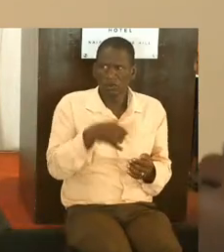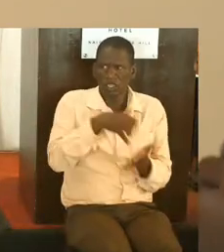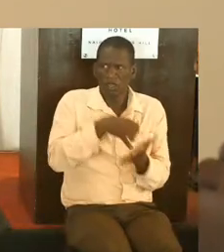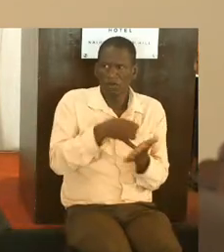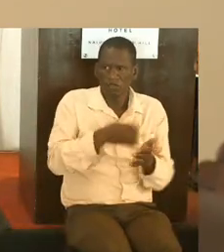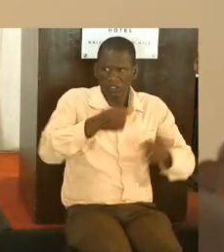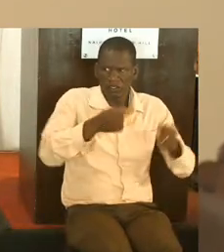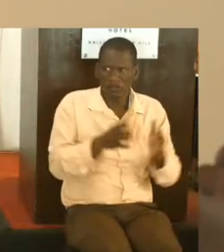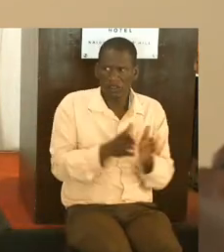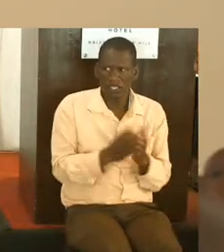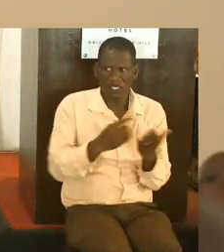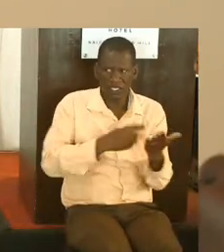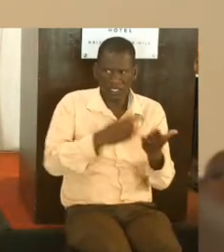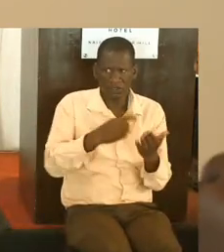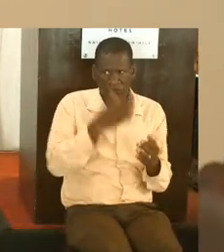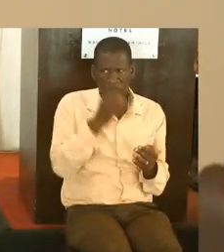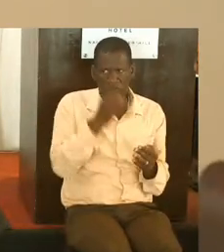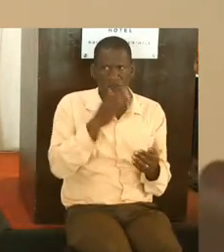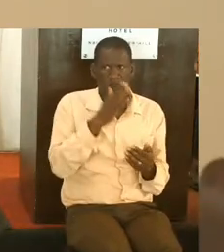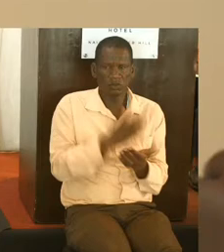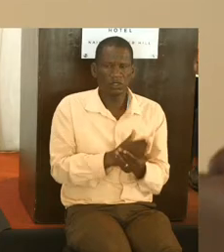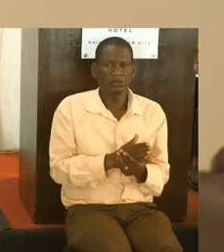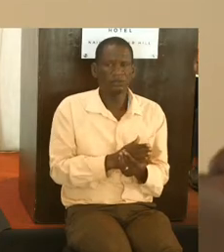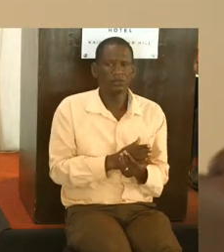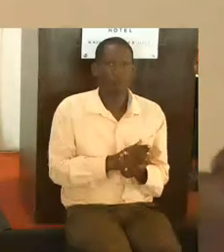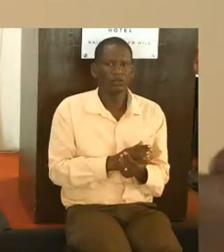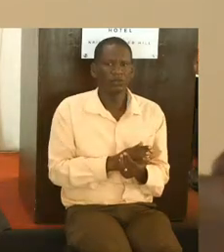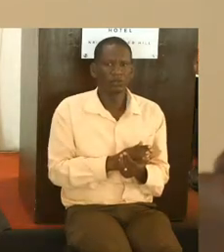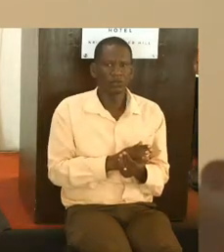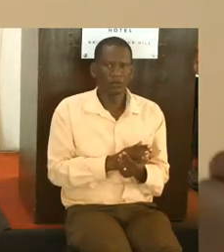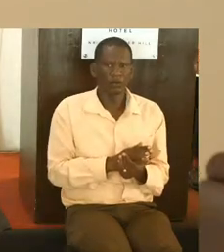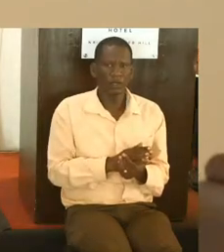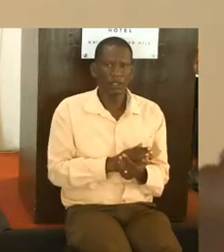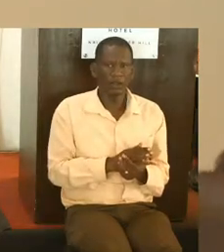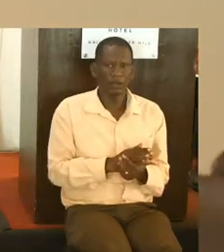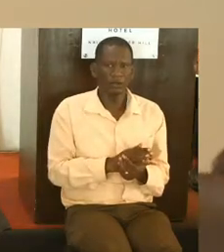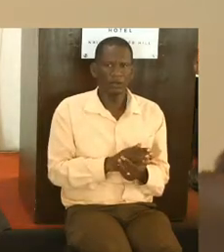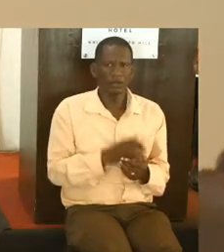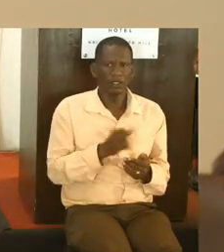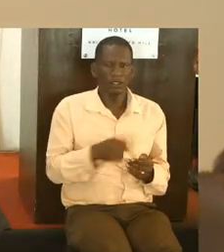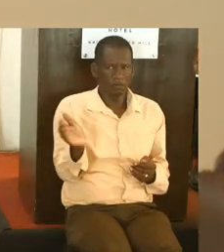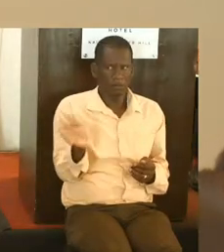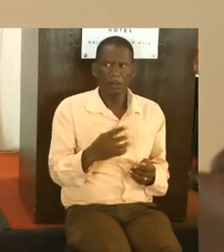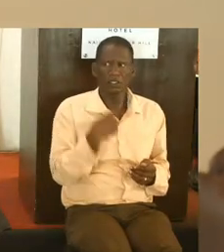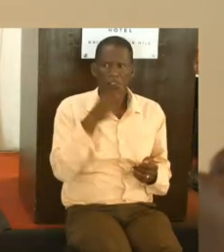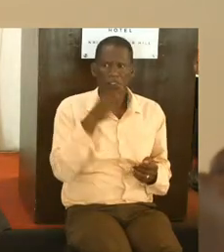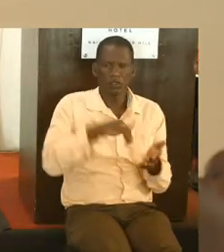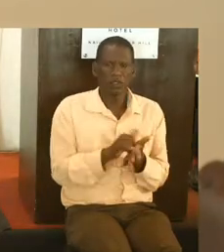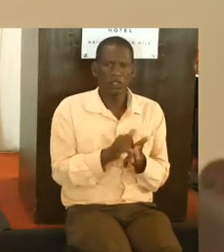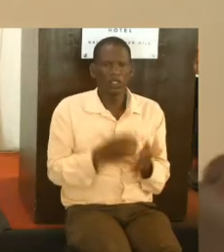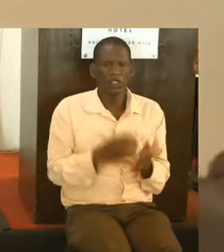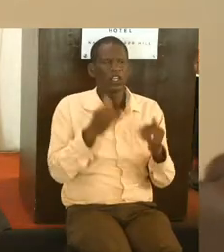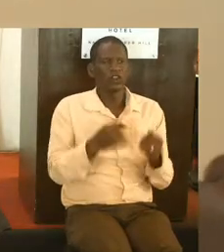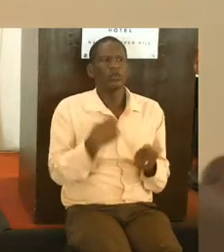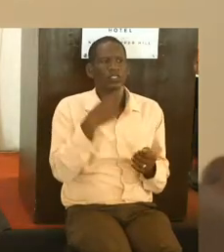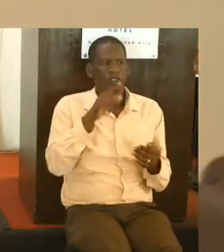get this driver in a conversation because he really harangued their conductor said